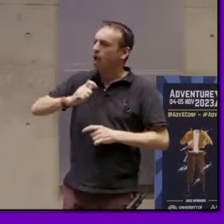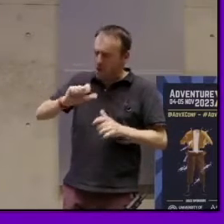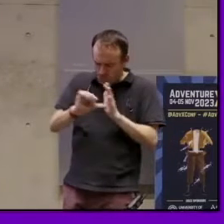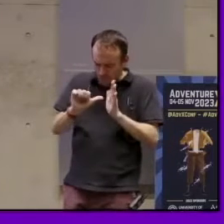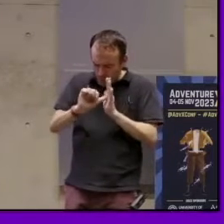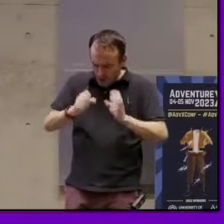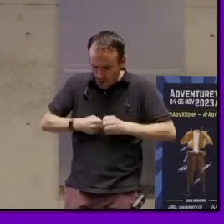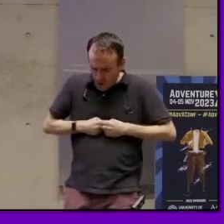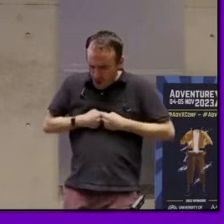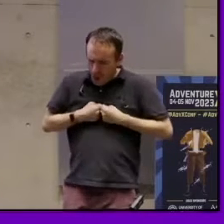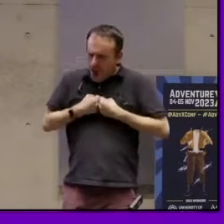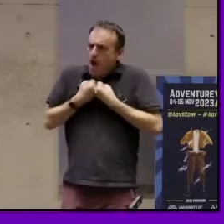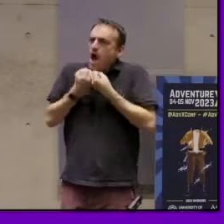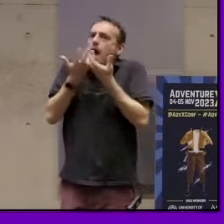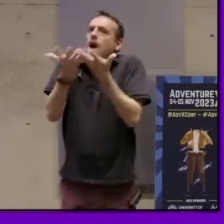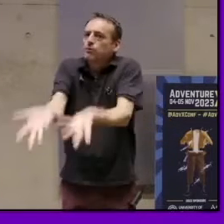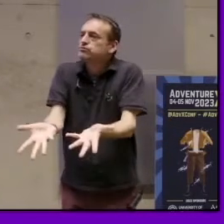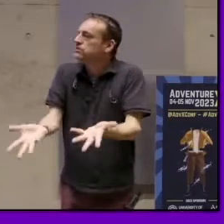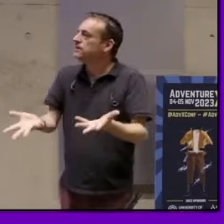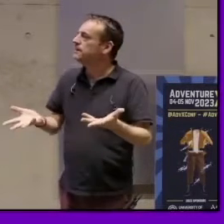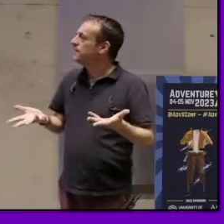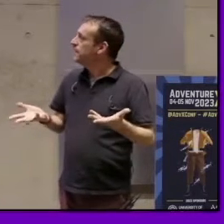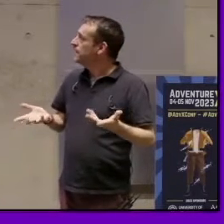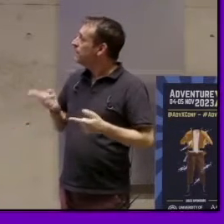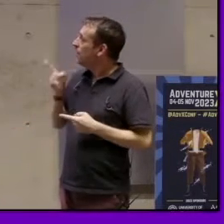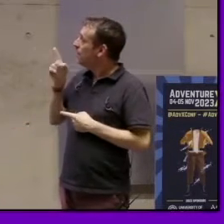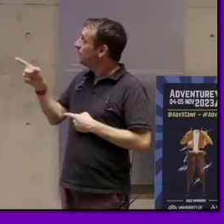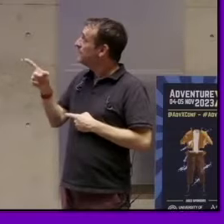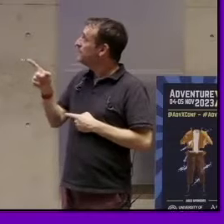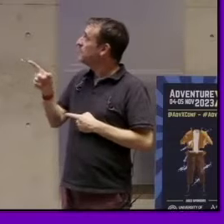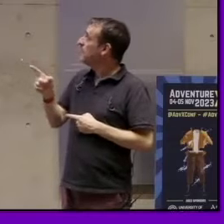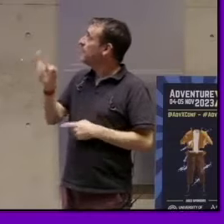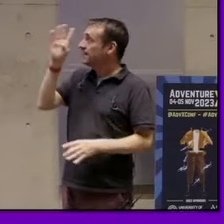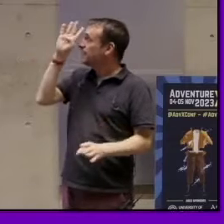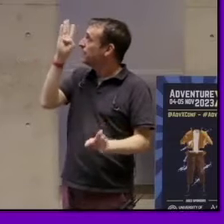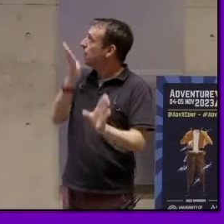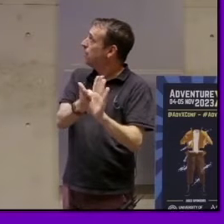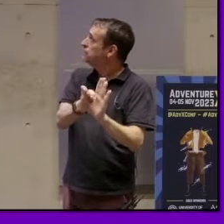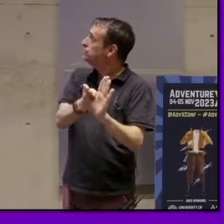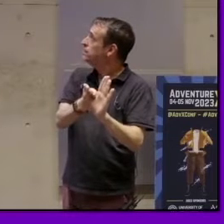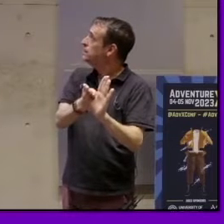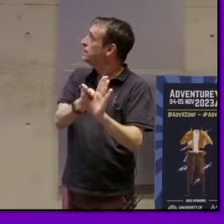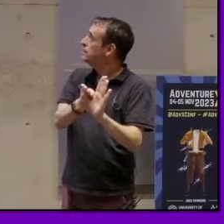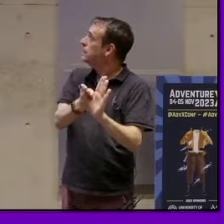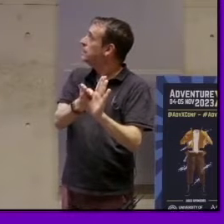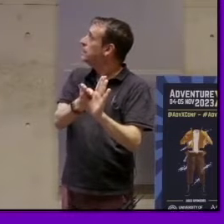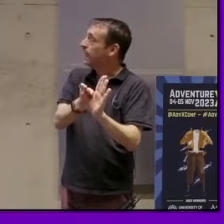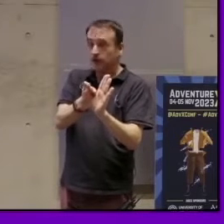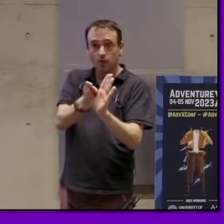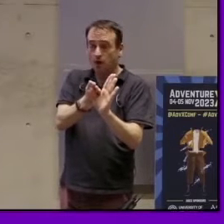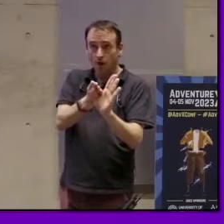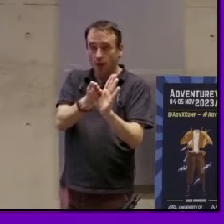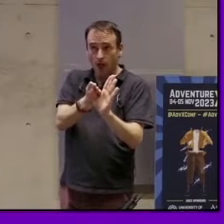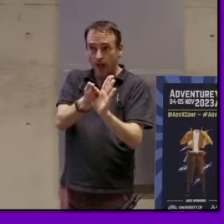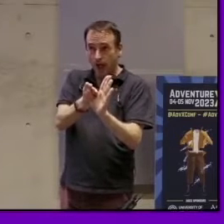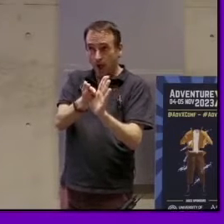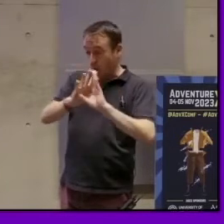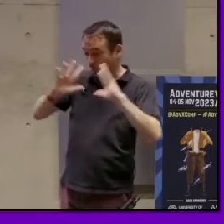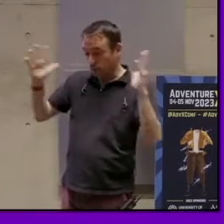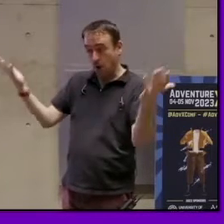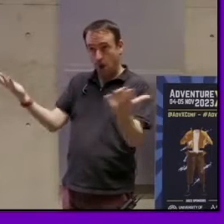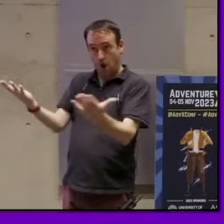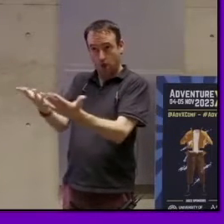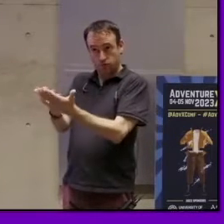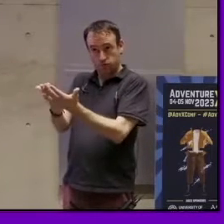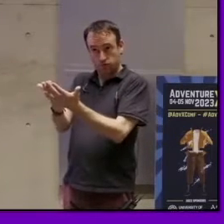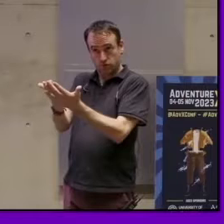world in any way, shape, or form. Yet psychology, especially if anybody in here is lucky, quote unquote, enough to deal with any kind